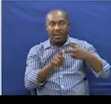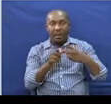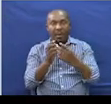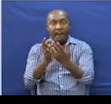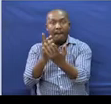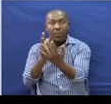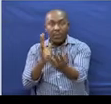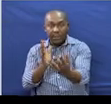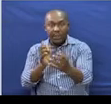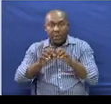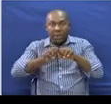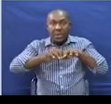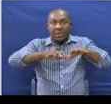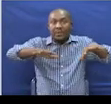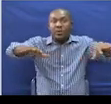distribution.